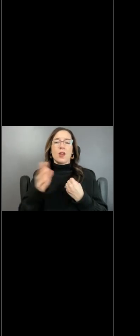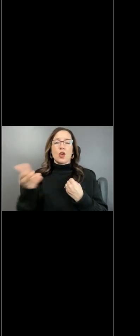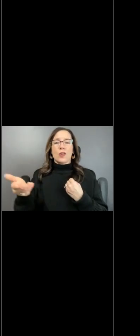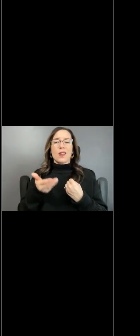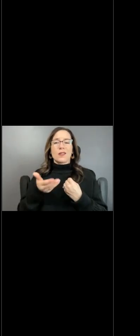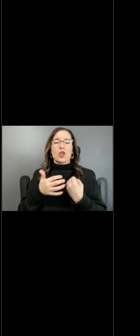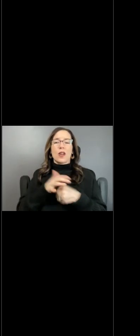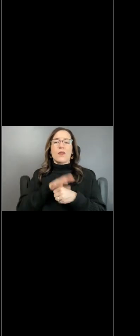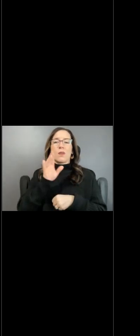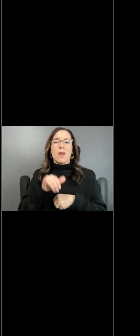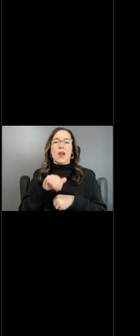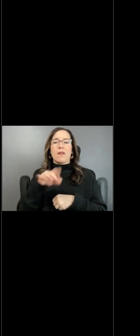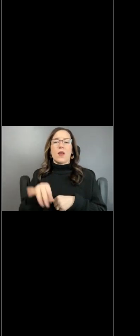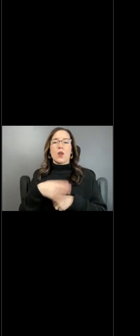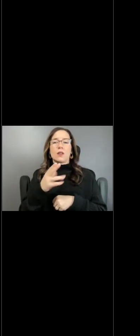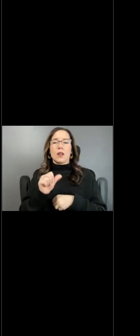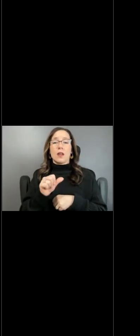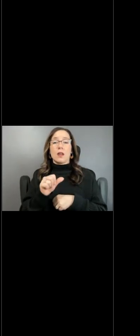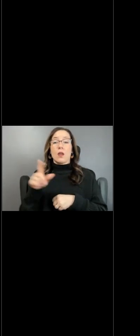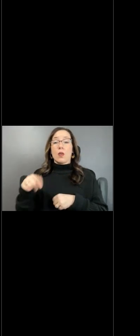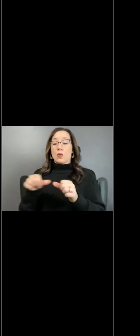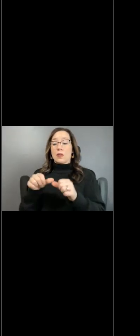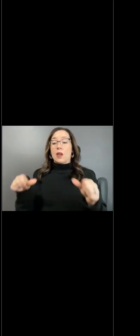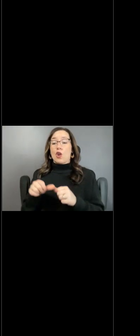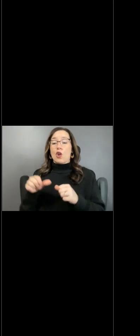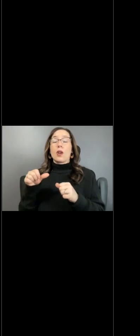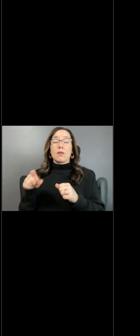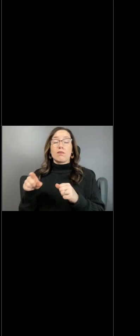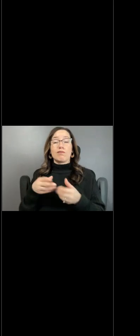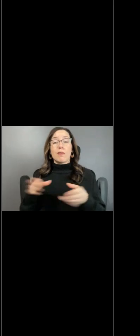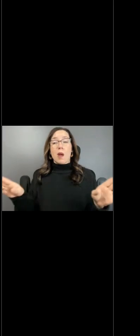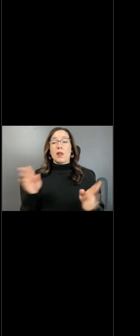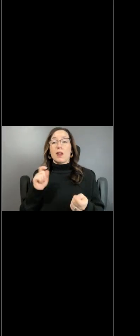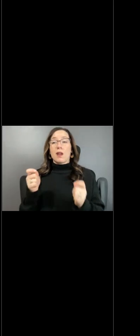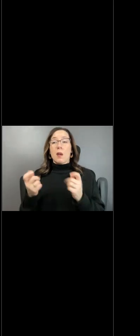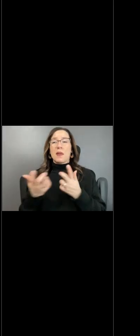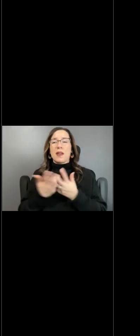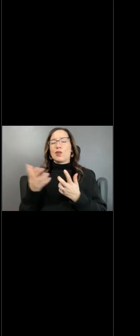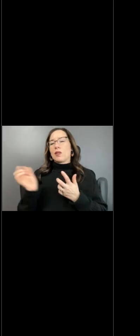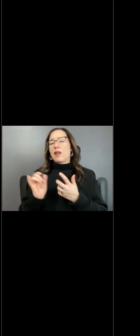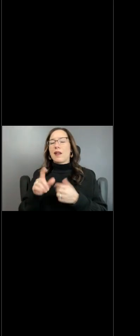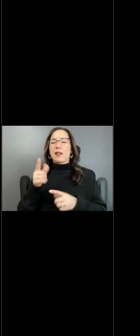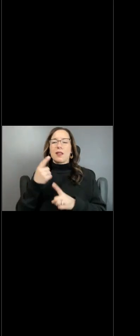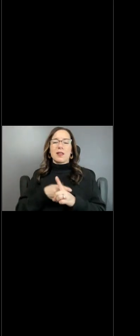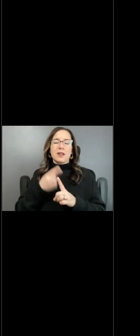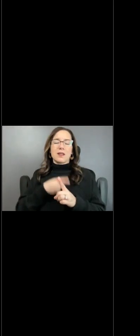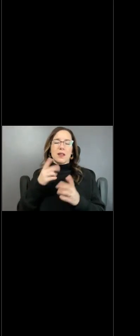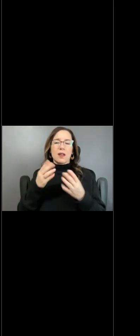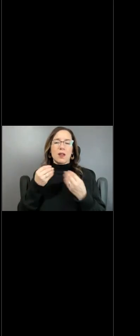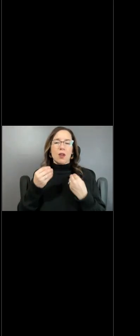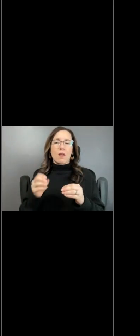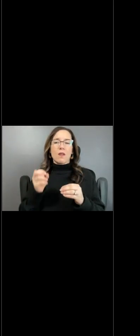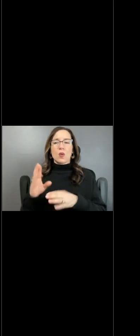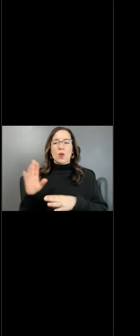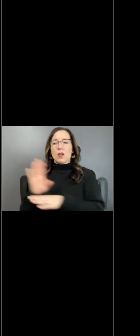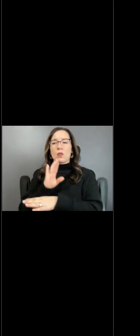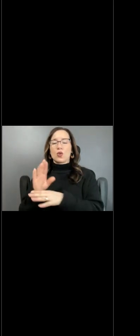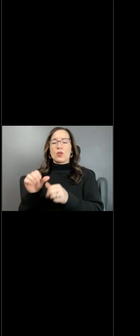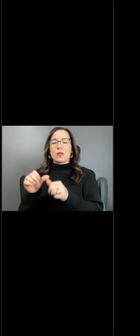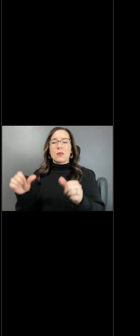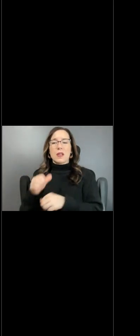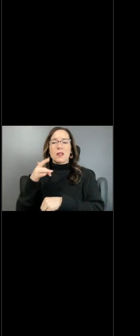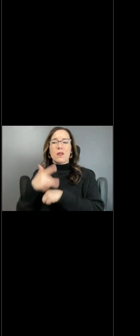Areas of a residential building that are places of public accommodation, such as the leasing office or commercial space